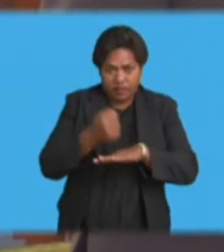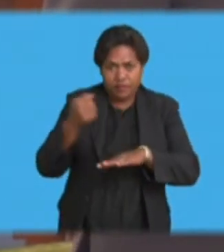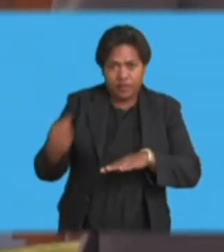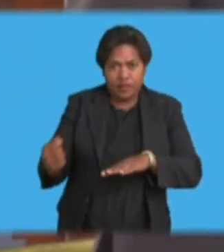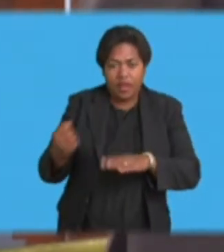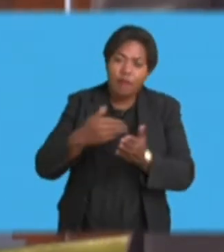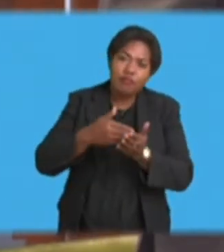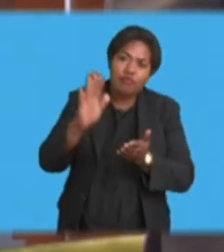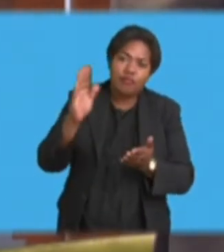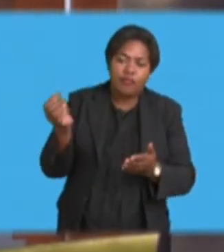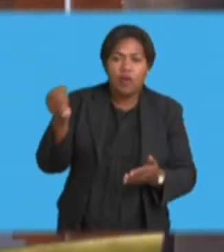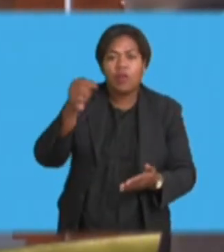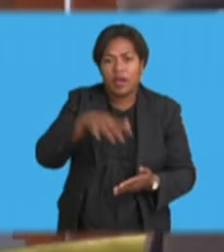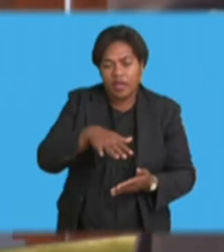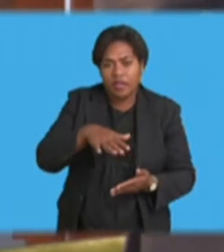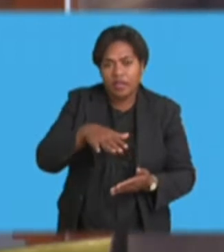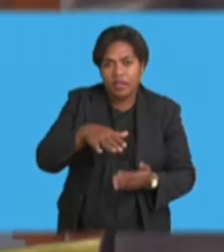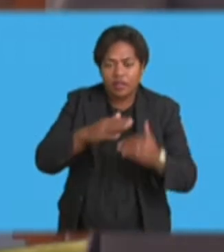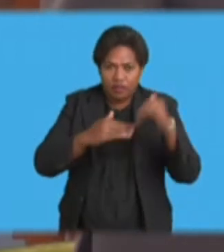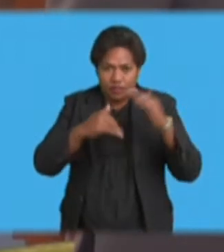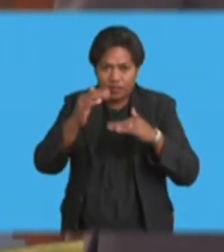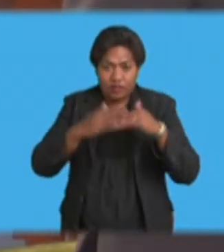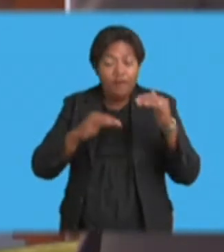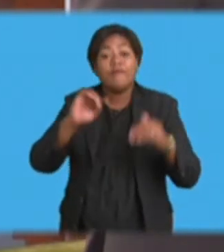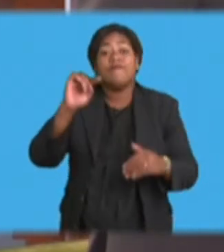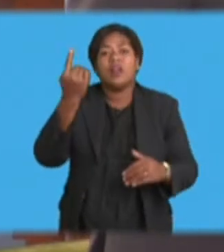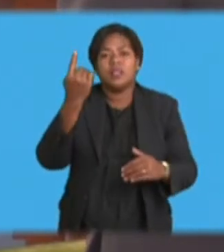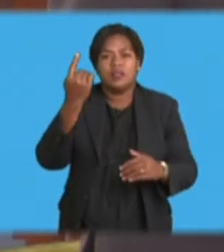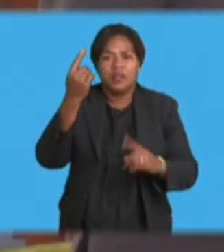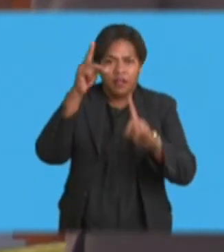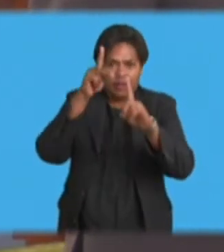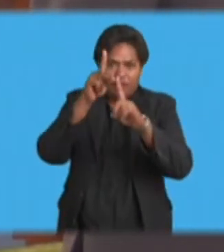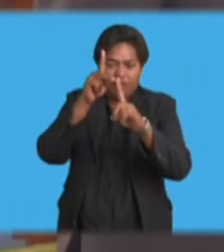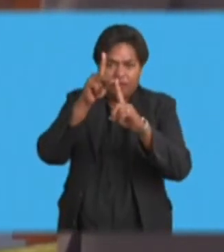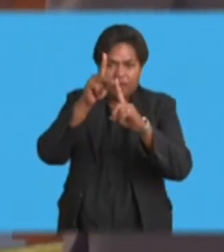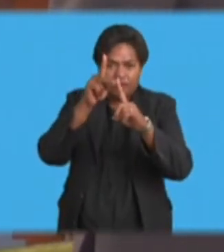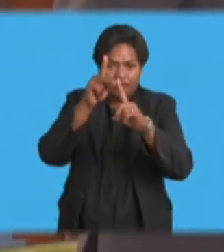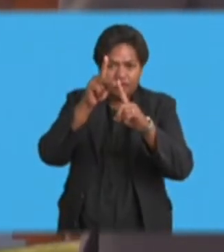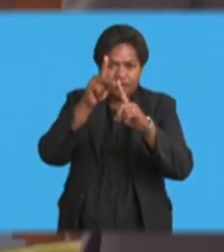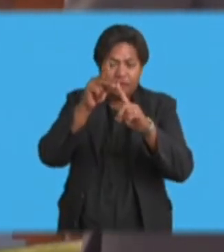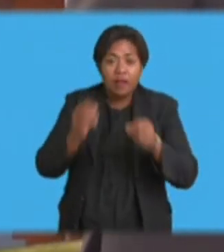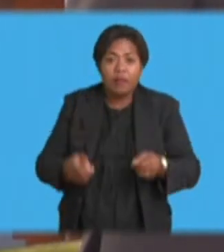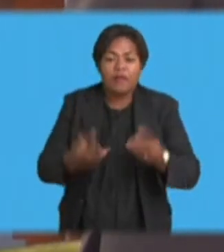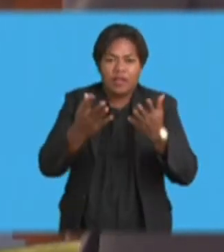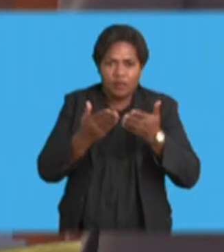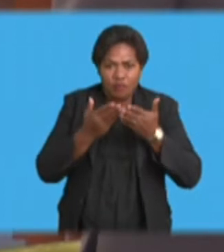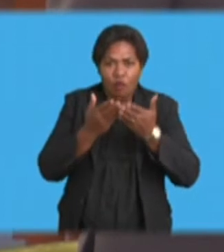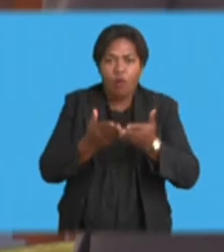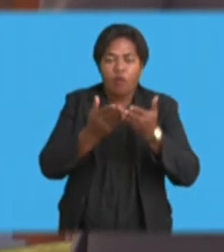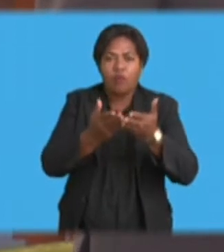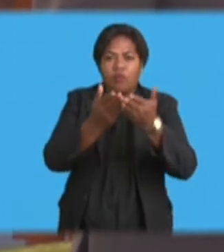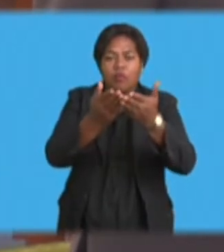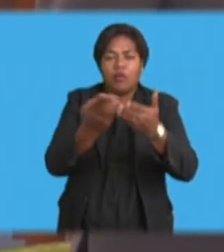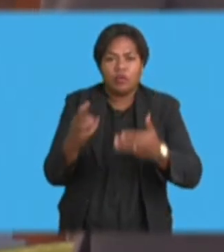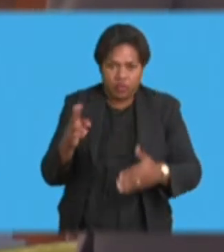of constructing its first ever multi-purpose design vessel with the purpose of providing secondary healthcare services and